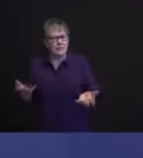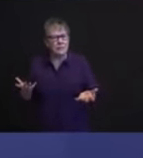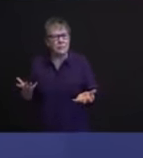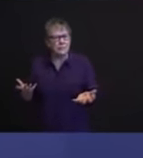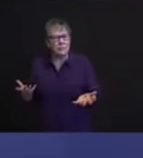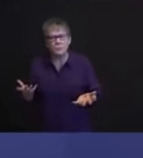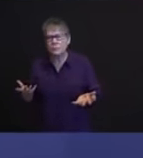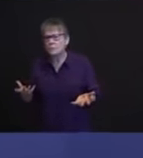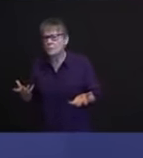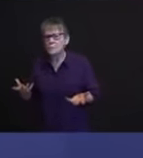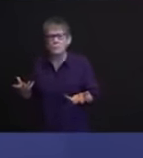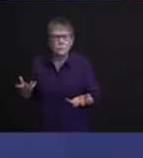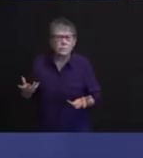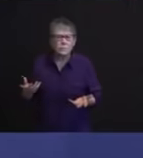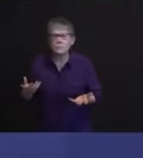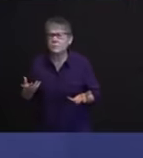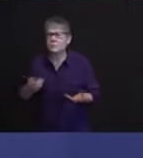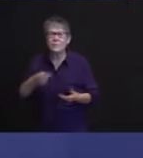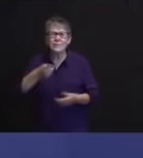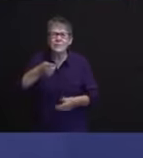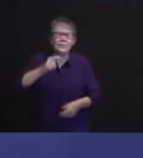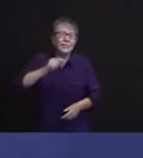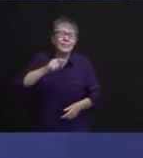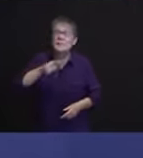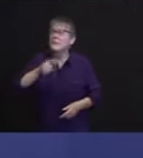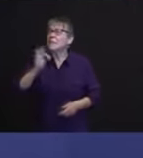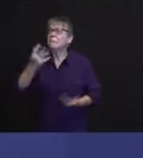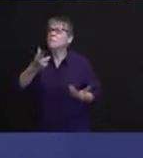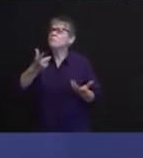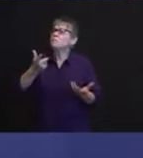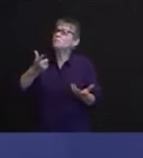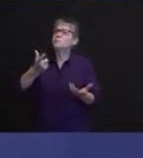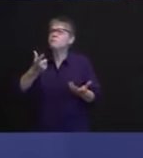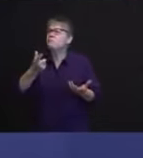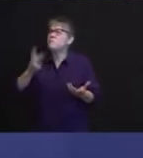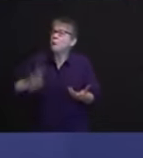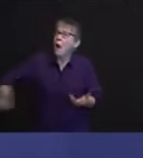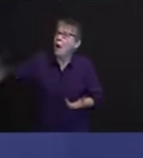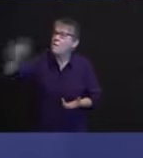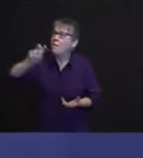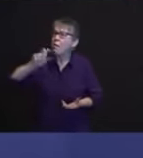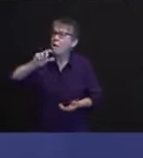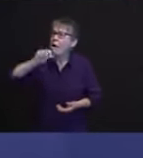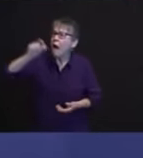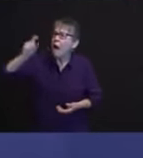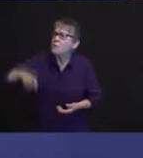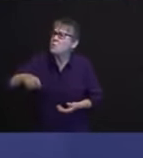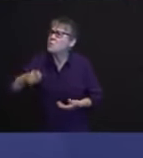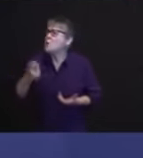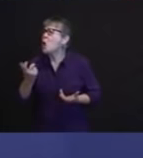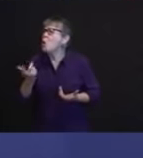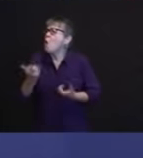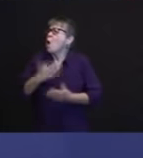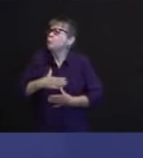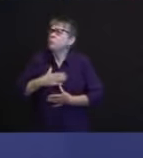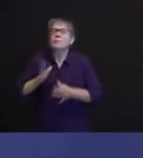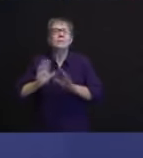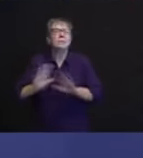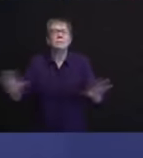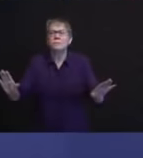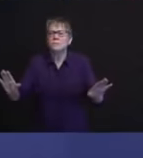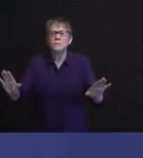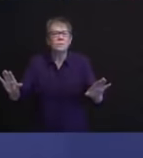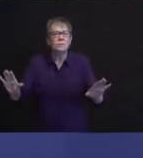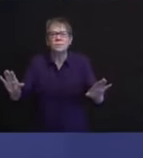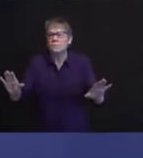Delaware should quarantine for 14 days. We know that this is a time of year where we're used to gathering together with loved